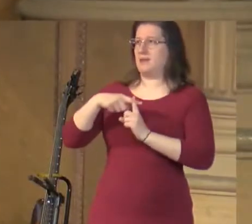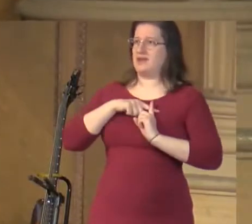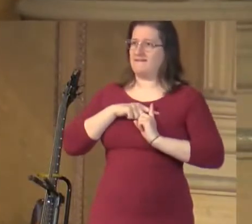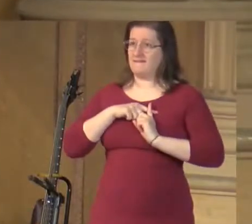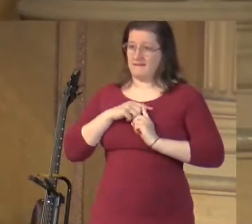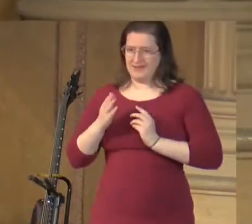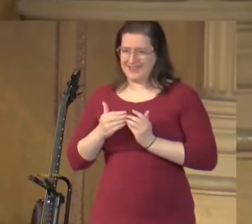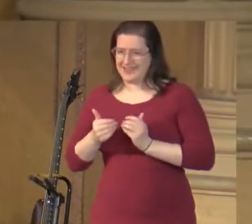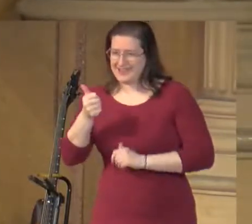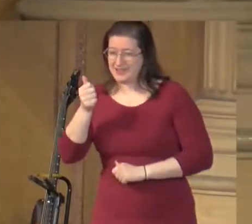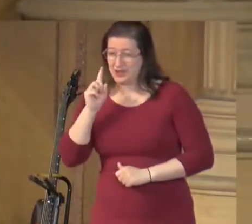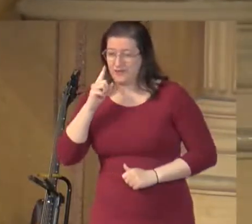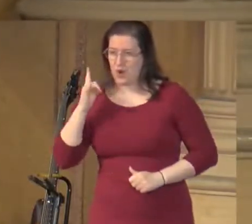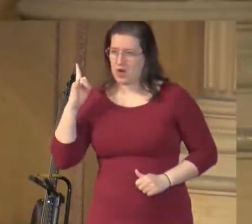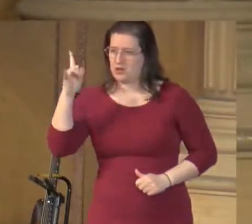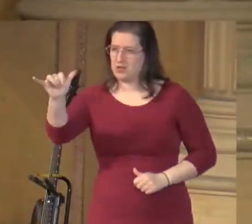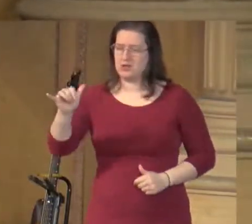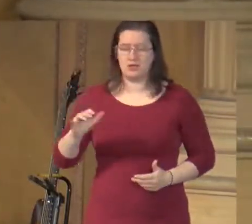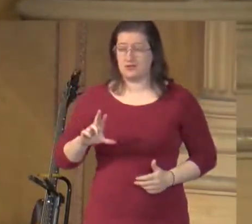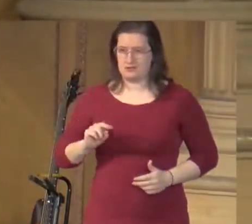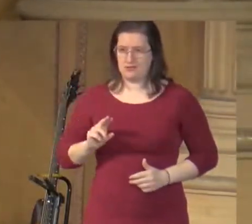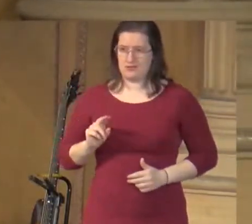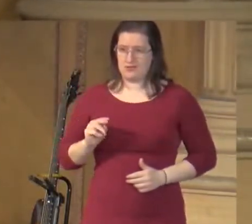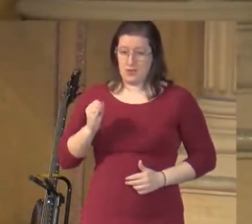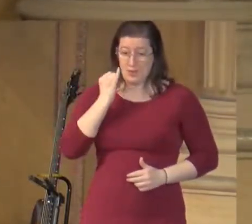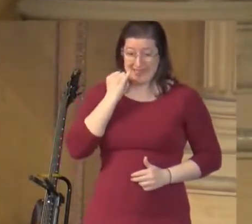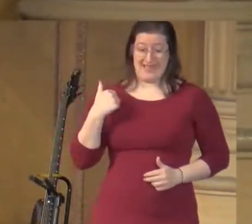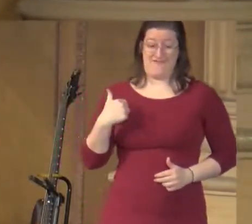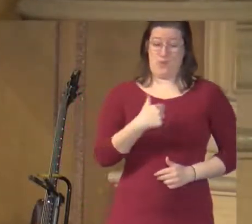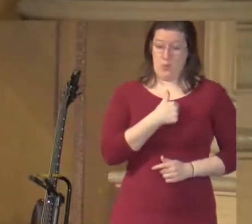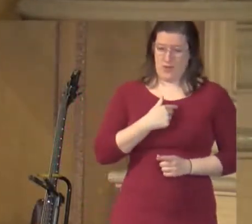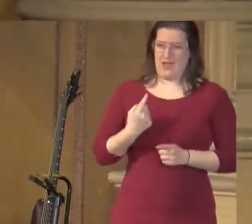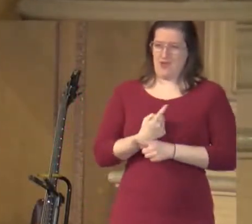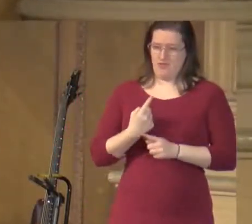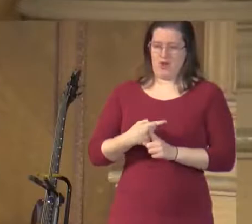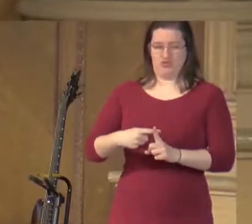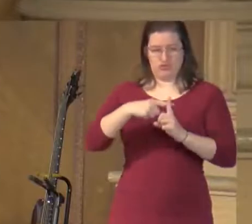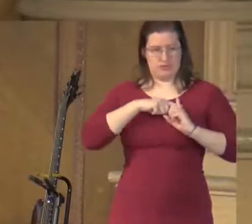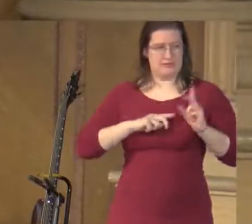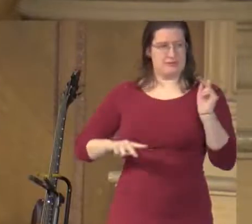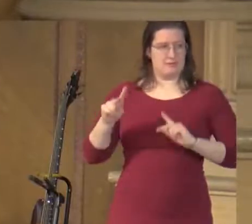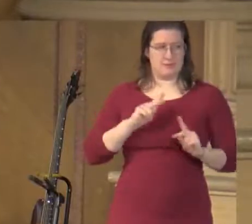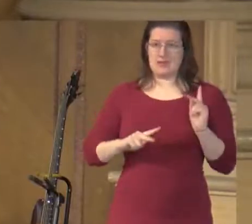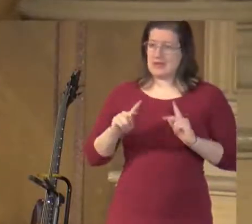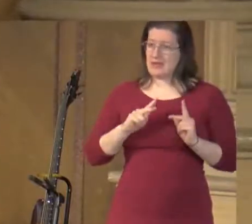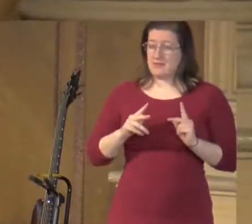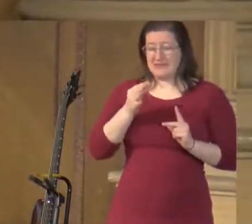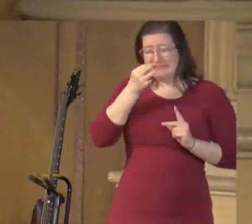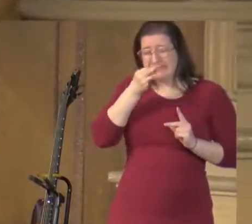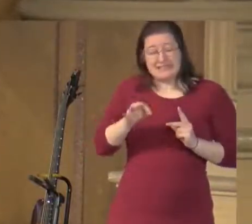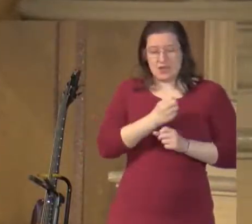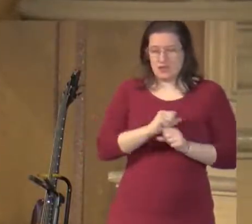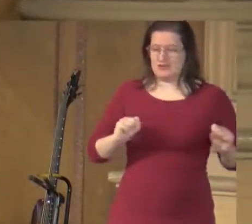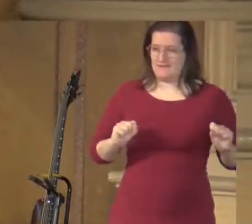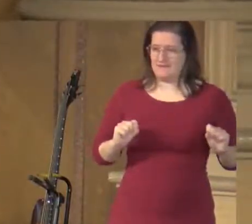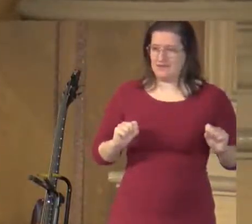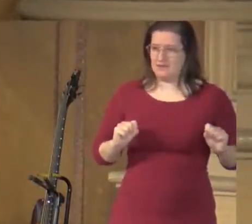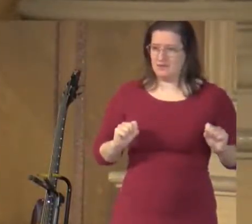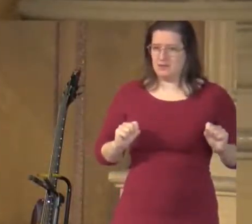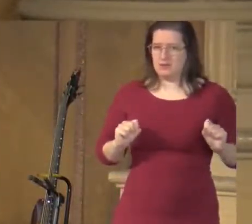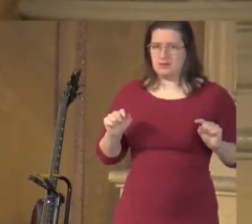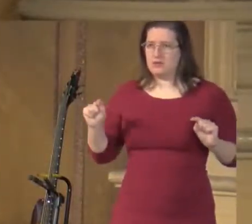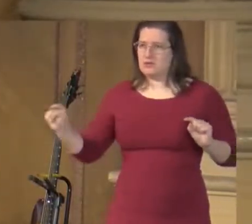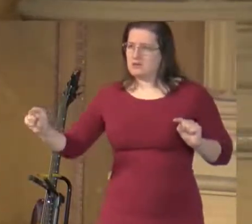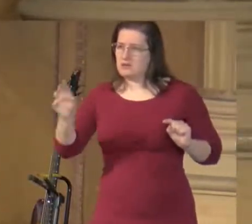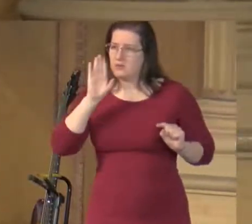verse 18 he says if the righteous are scarcely saved what will become of the ungodly and the sinner so be careful of taking too short term of